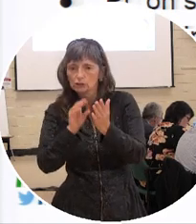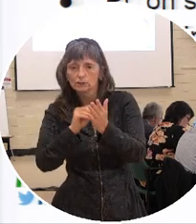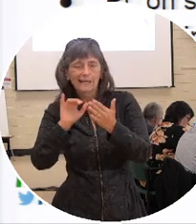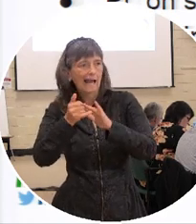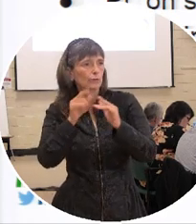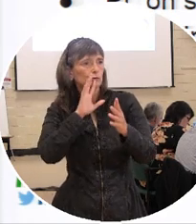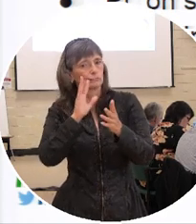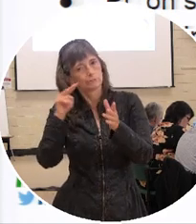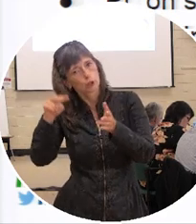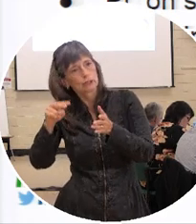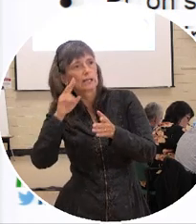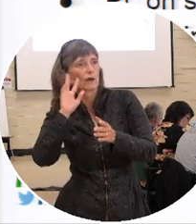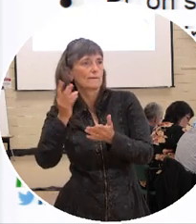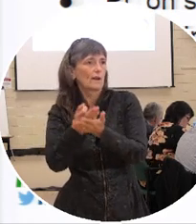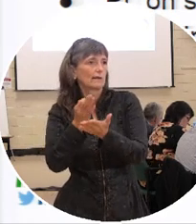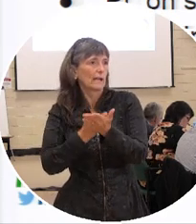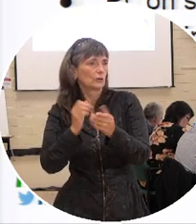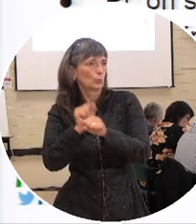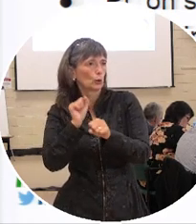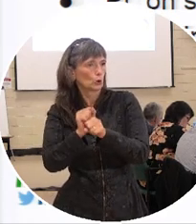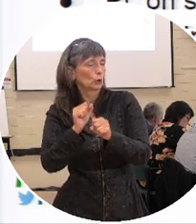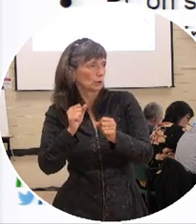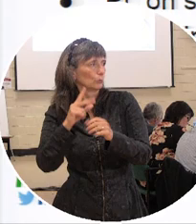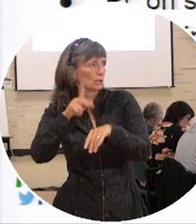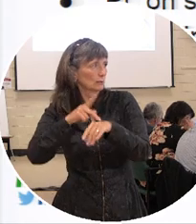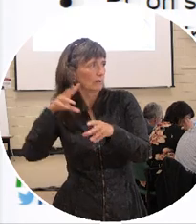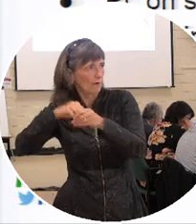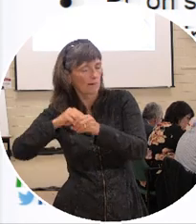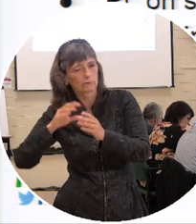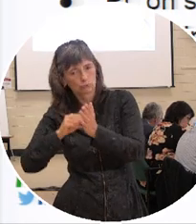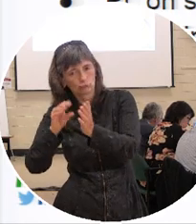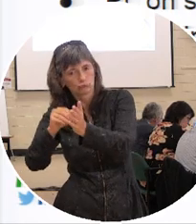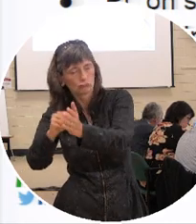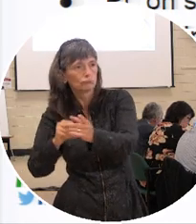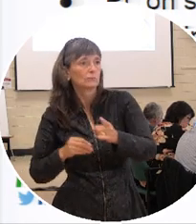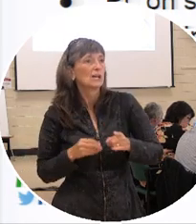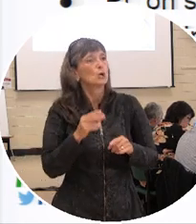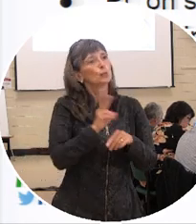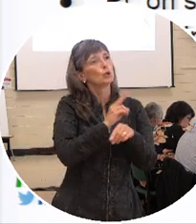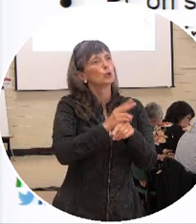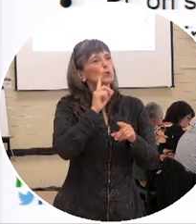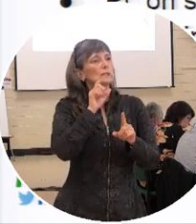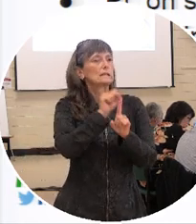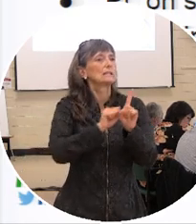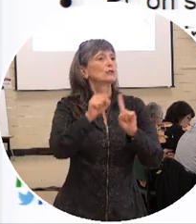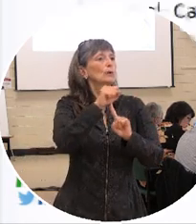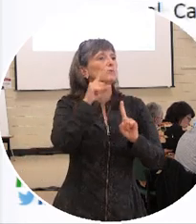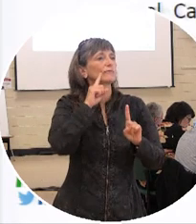secretaries. We do this using a scenario-based case study exercises.